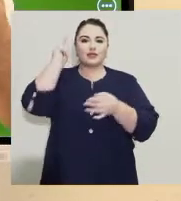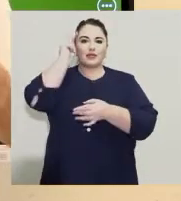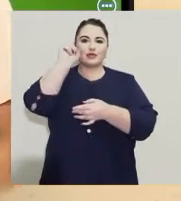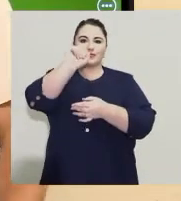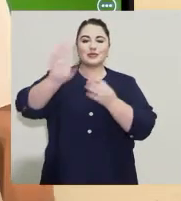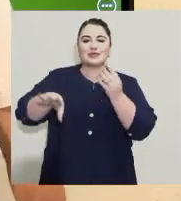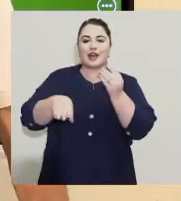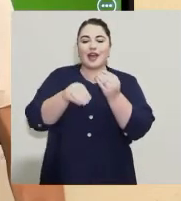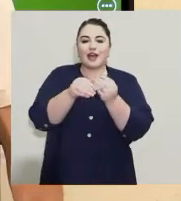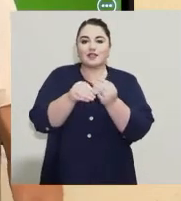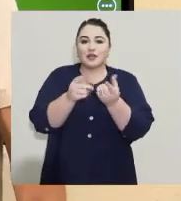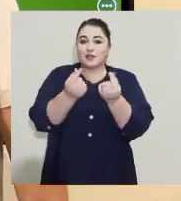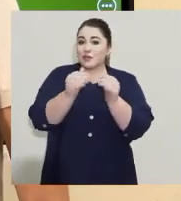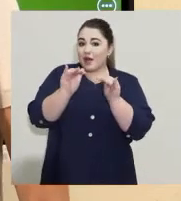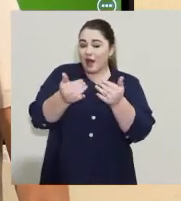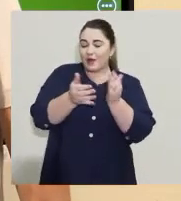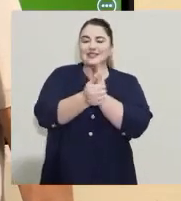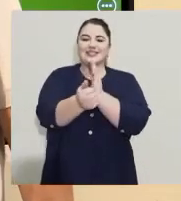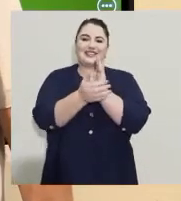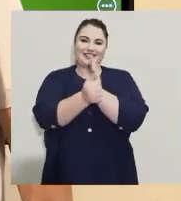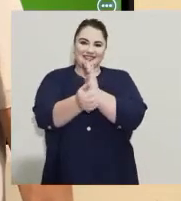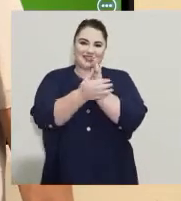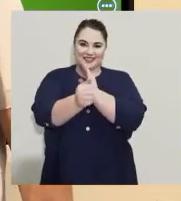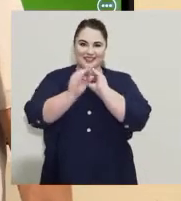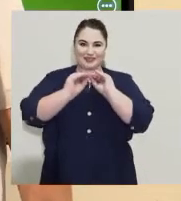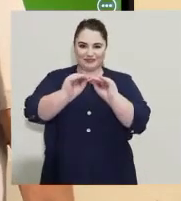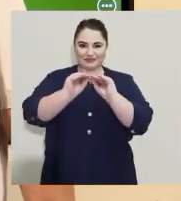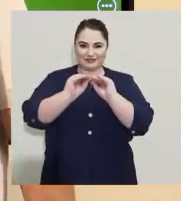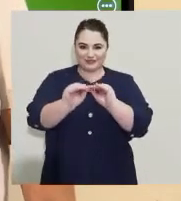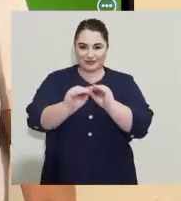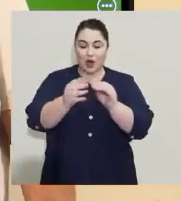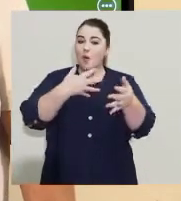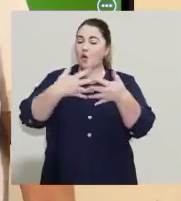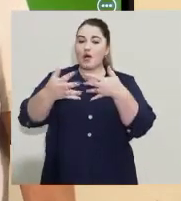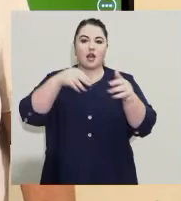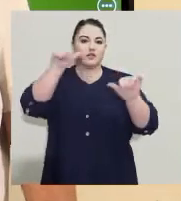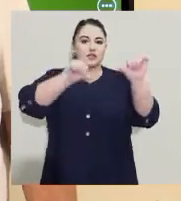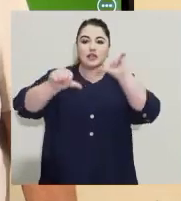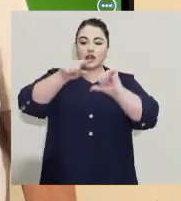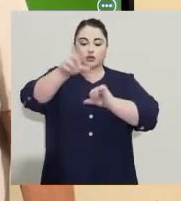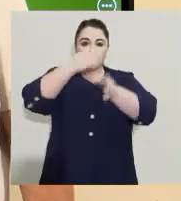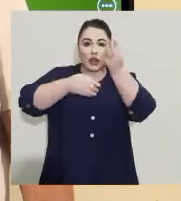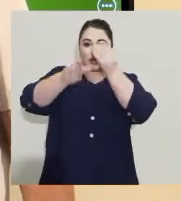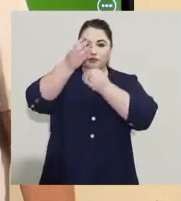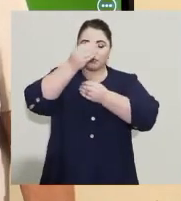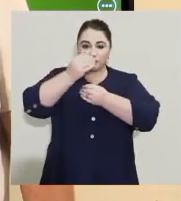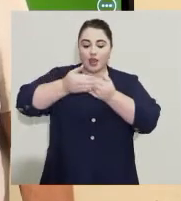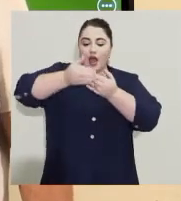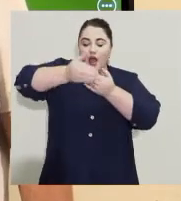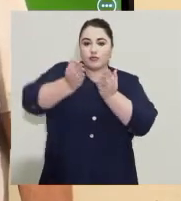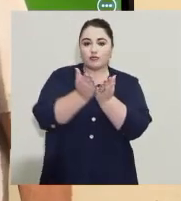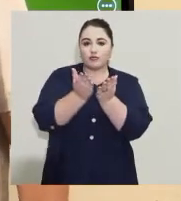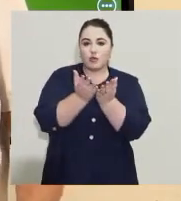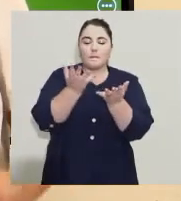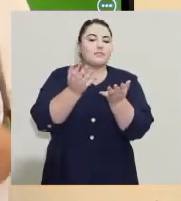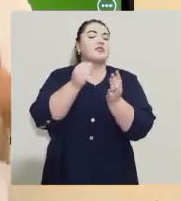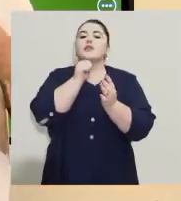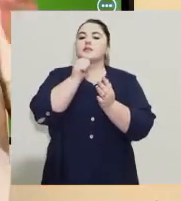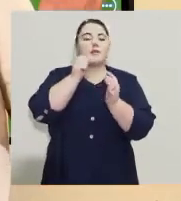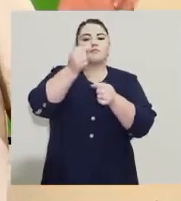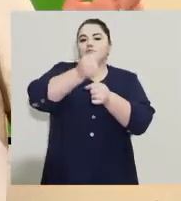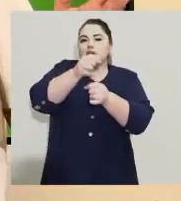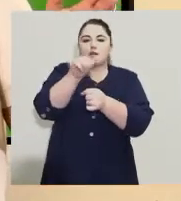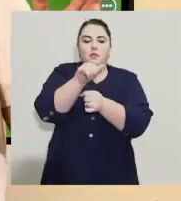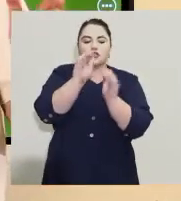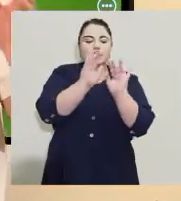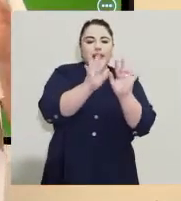to add to your knowledge by adding skills. Whatever science you're going to study after school, whether you grade 10,